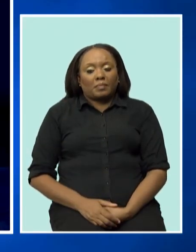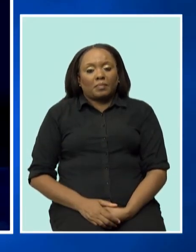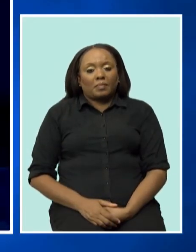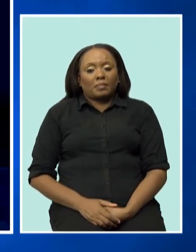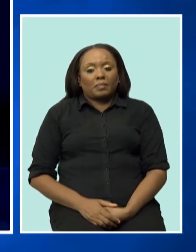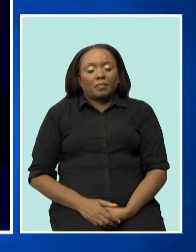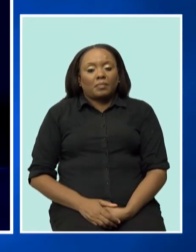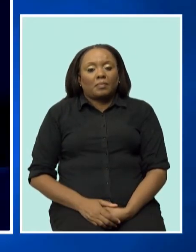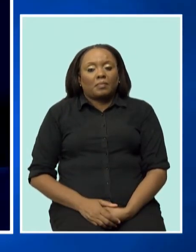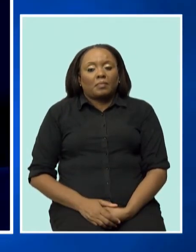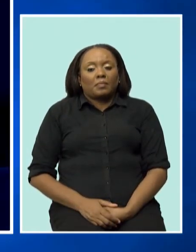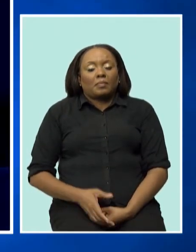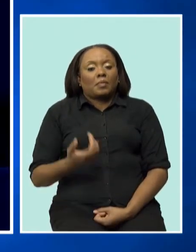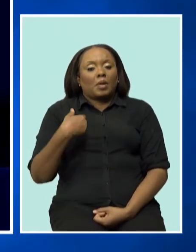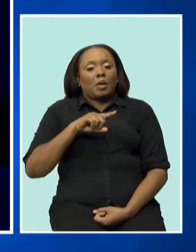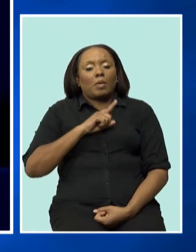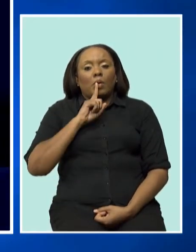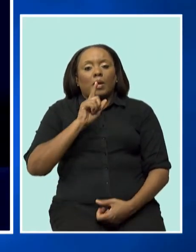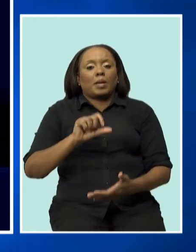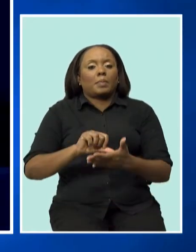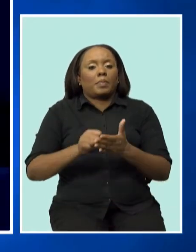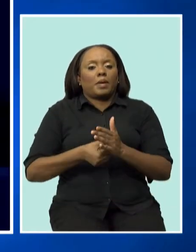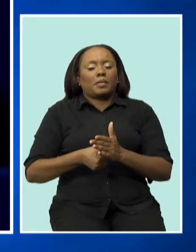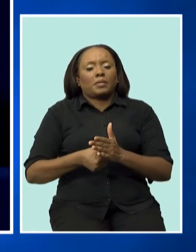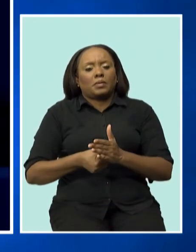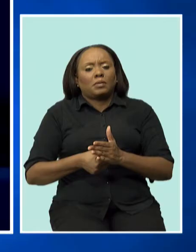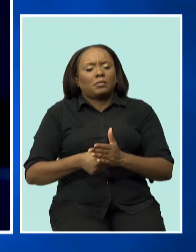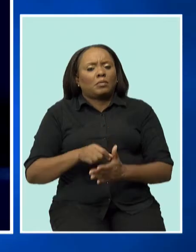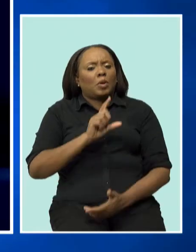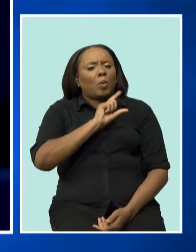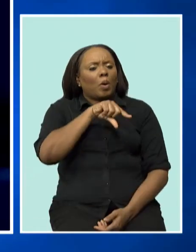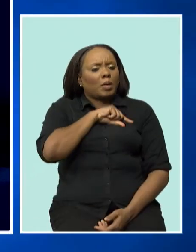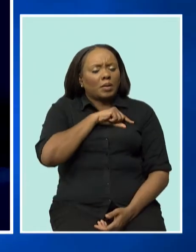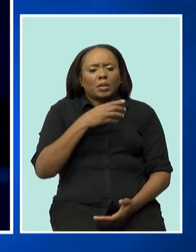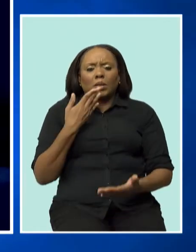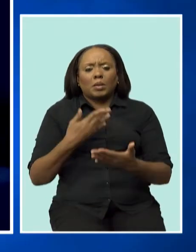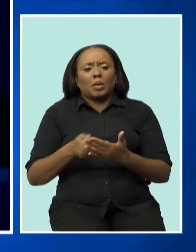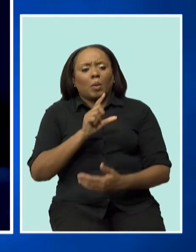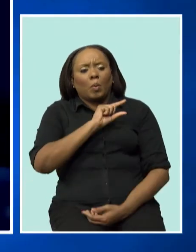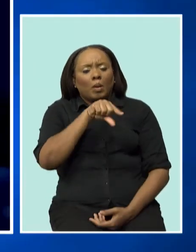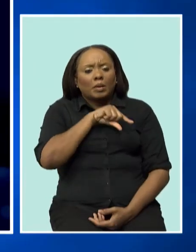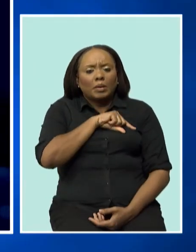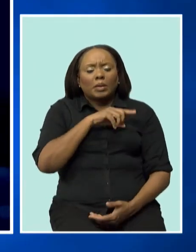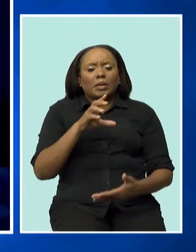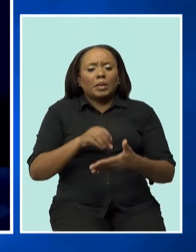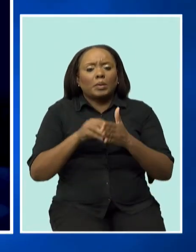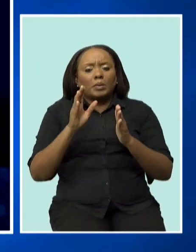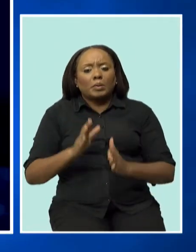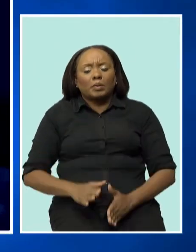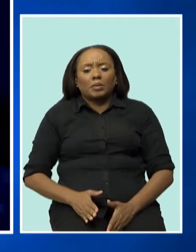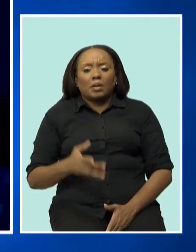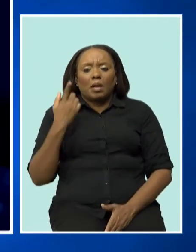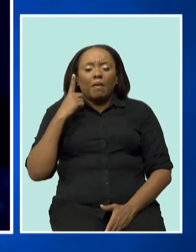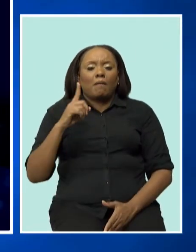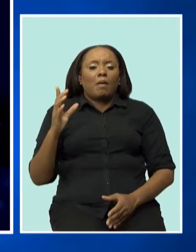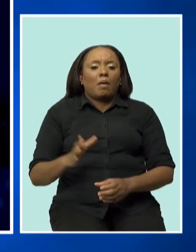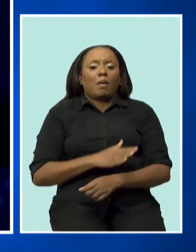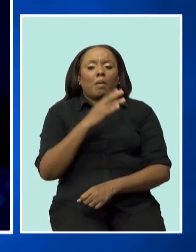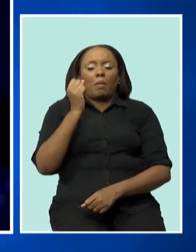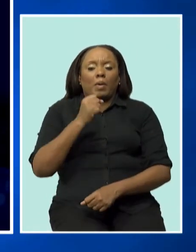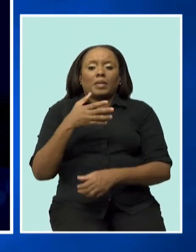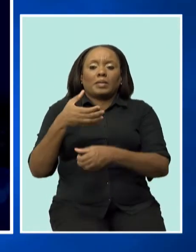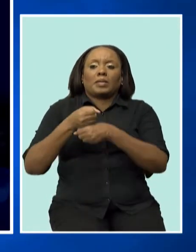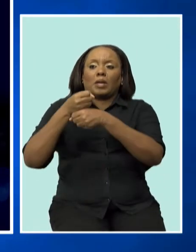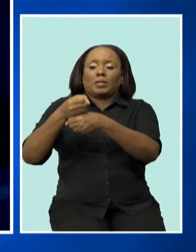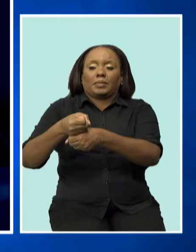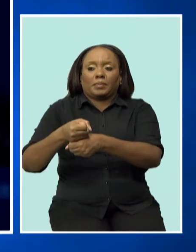the quality of students that the UWI has put forward to the recipients of these